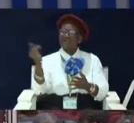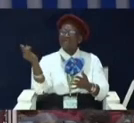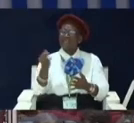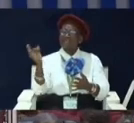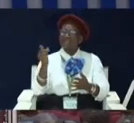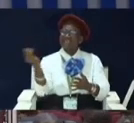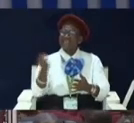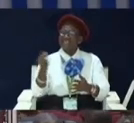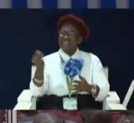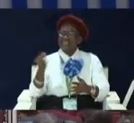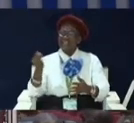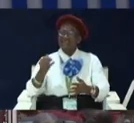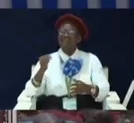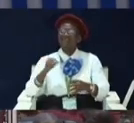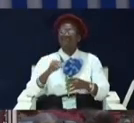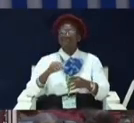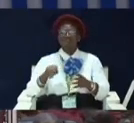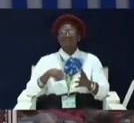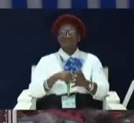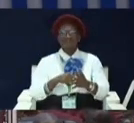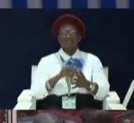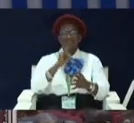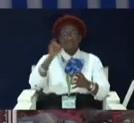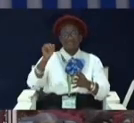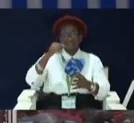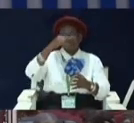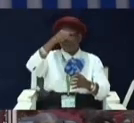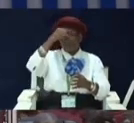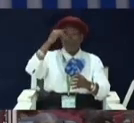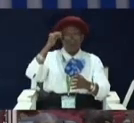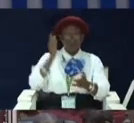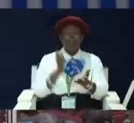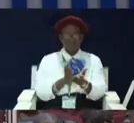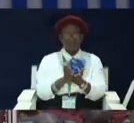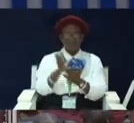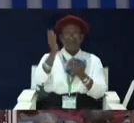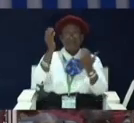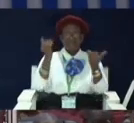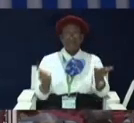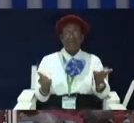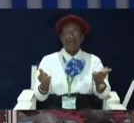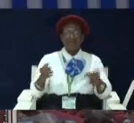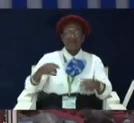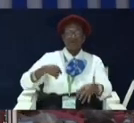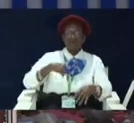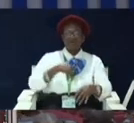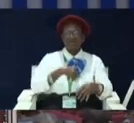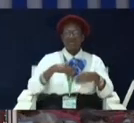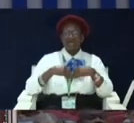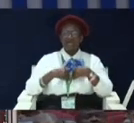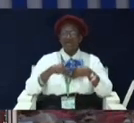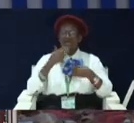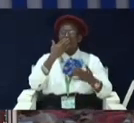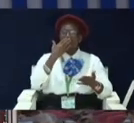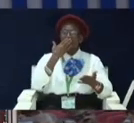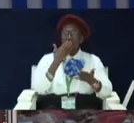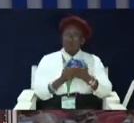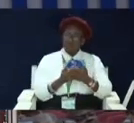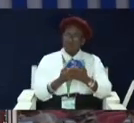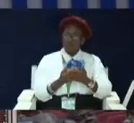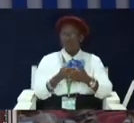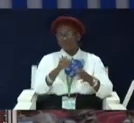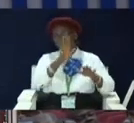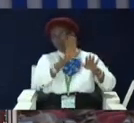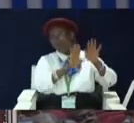bọ̀. This is because right now we have a good problem. Nítorí bí a ṣe ń sọ̀rọ̀ yìí, a ní ìṣòro